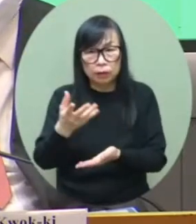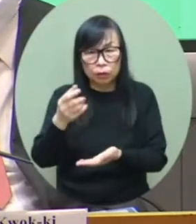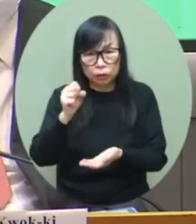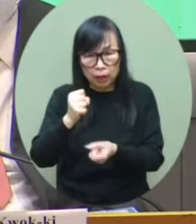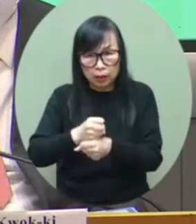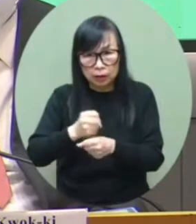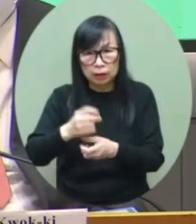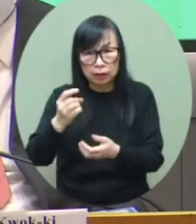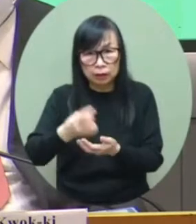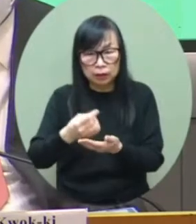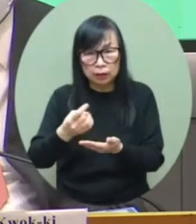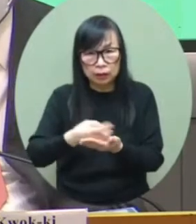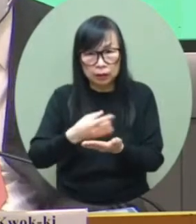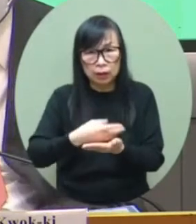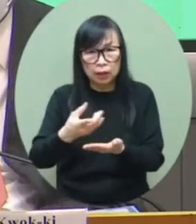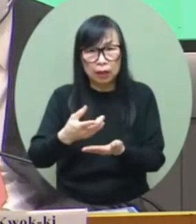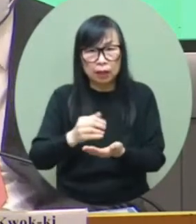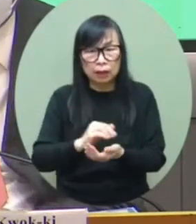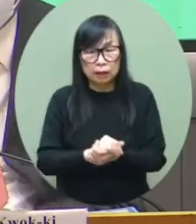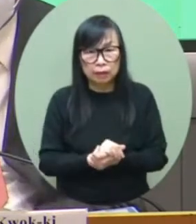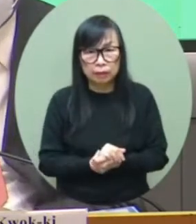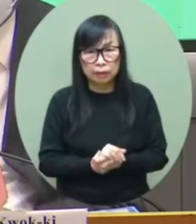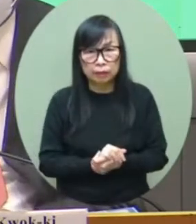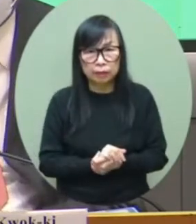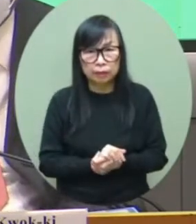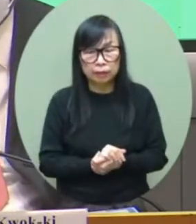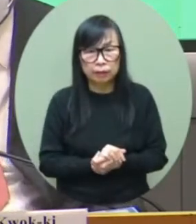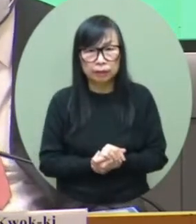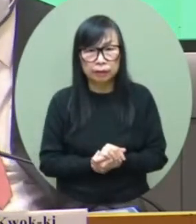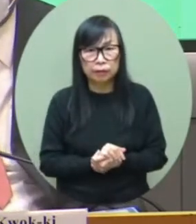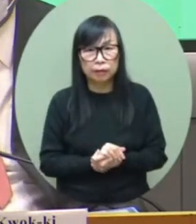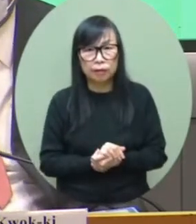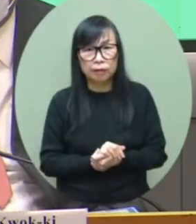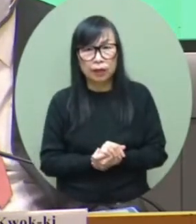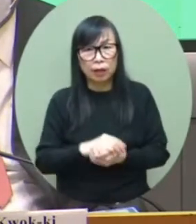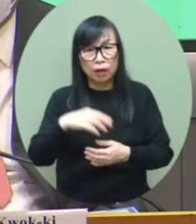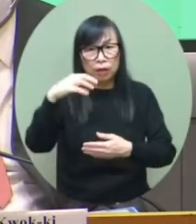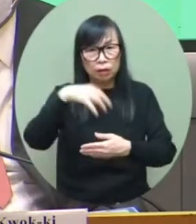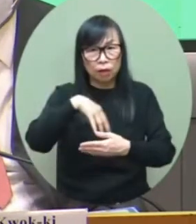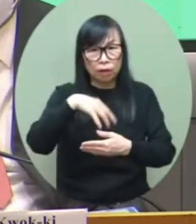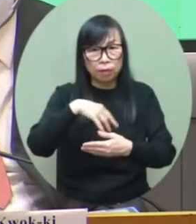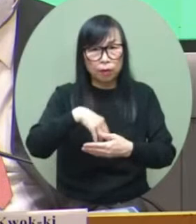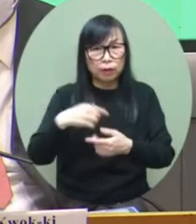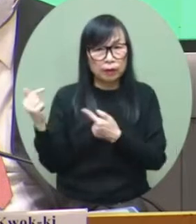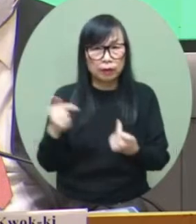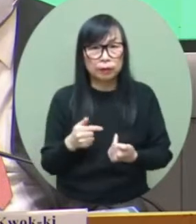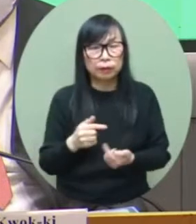government in the course with as we deal with this pandemic.